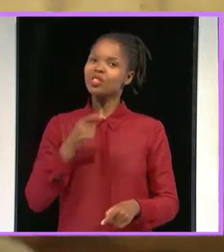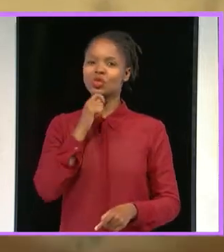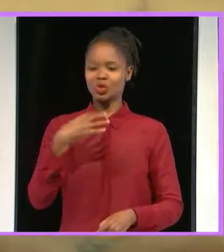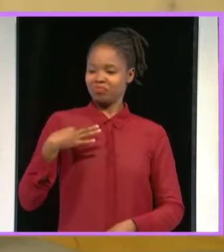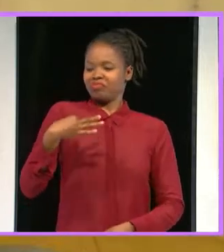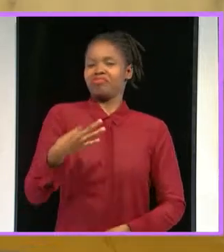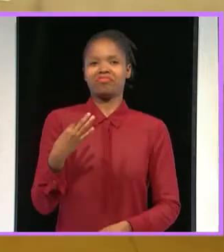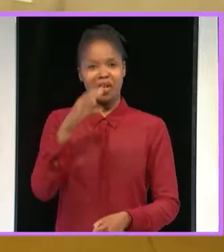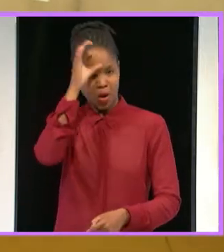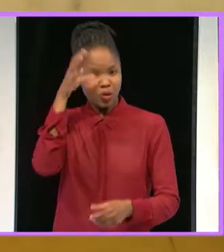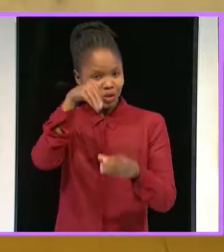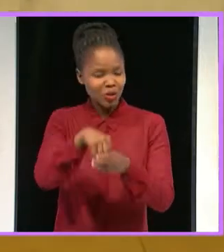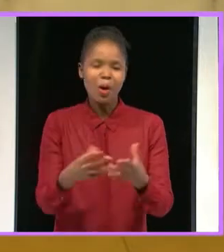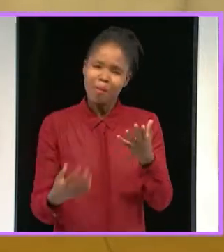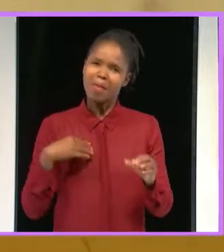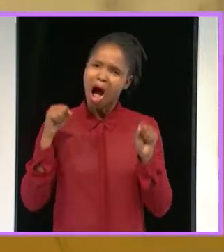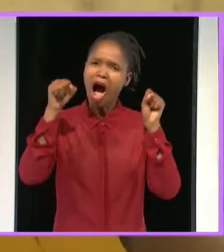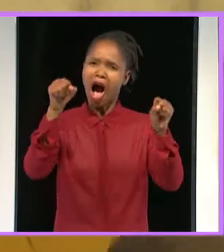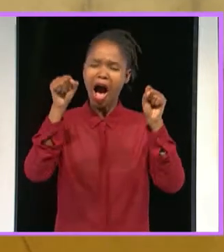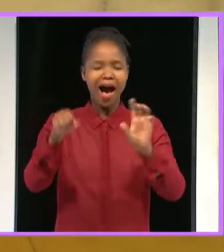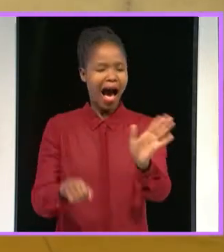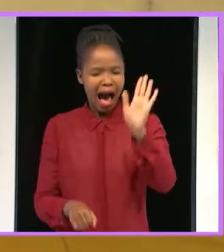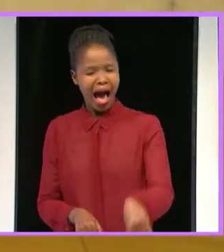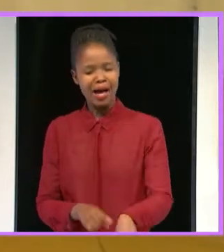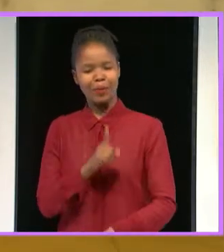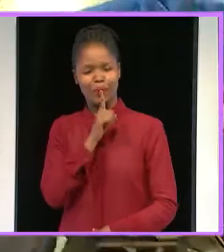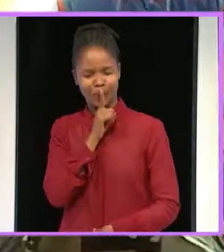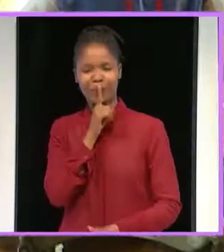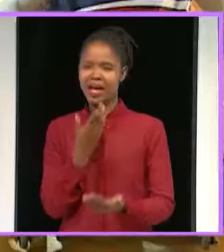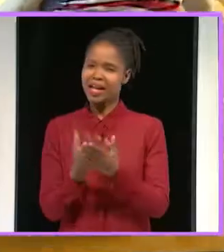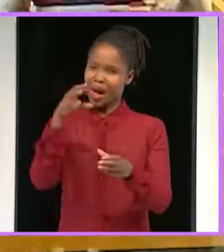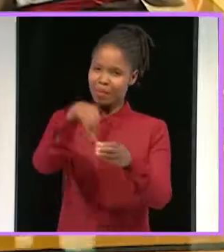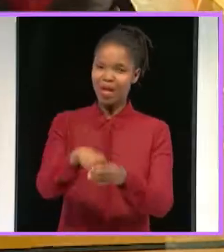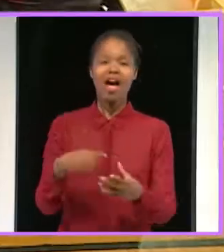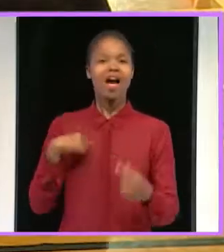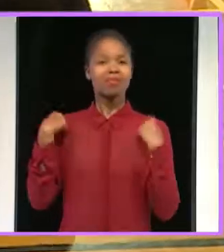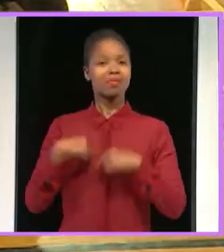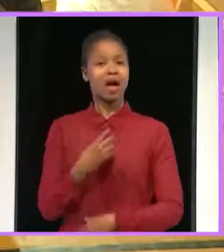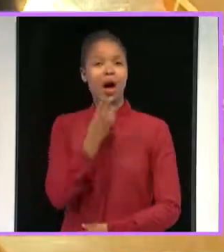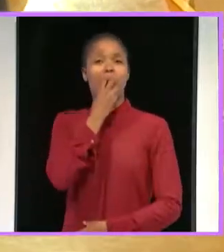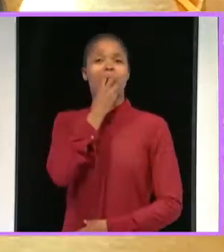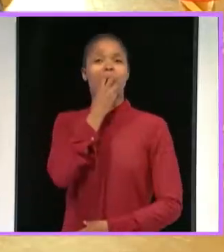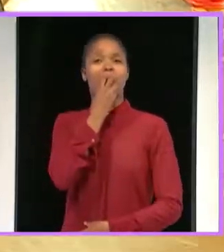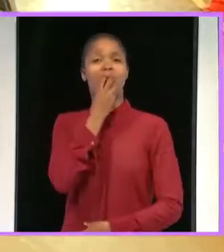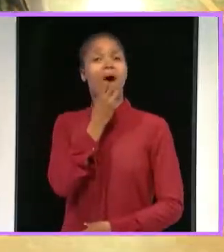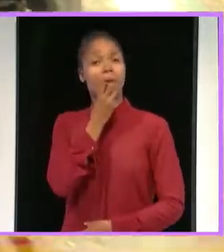Maybe they just wanted to keep you quiet and like, you know what? If she's just there, maybe if you have the whistle in the mouth, you can't talk that much.